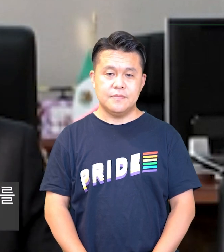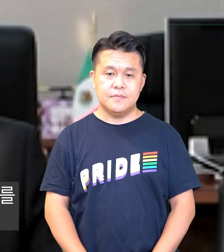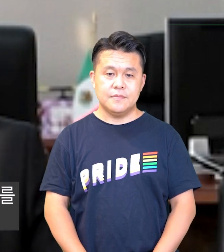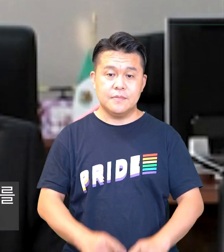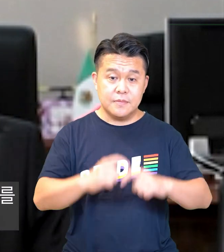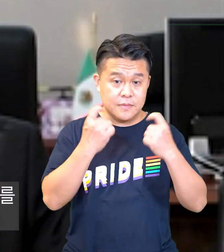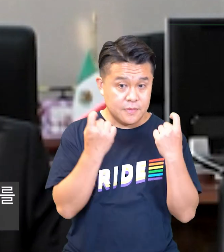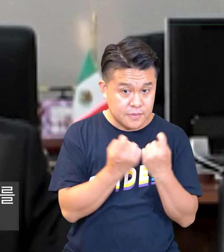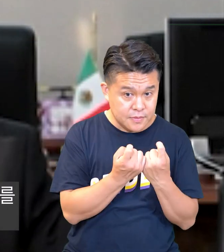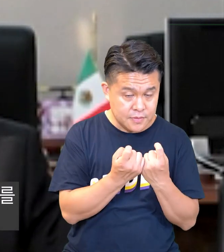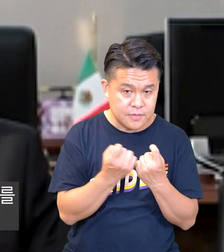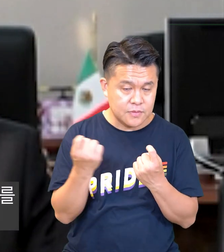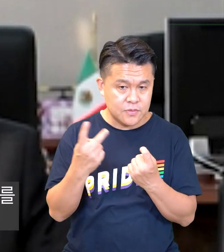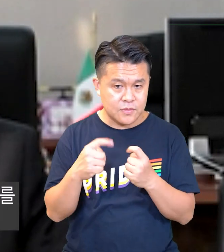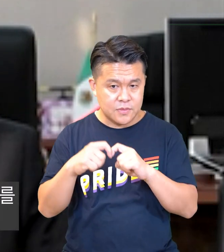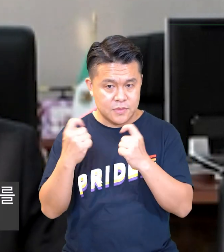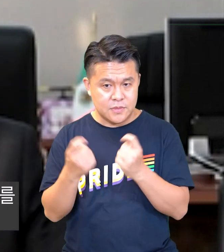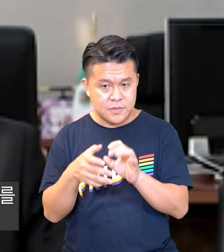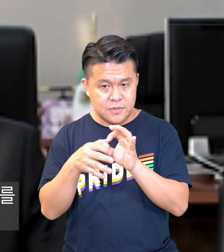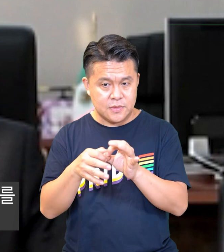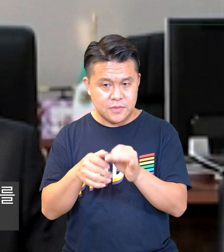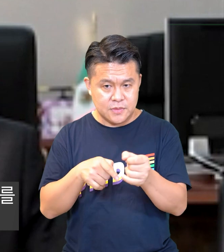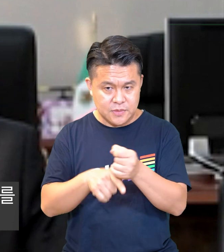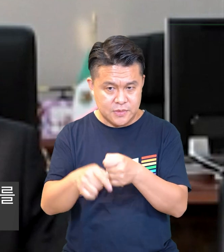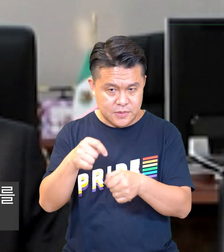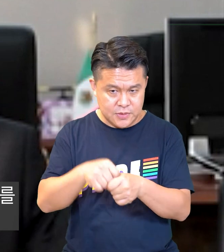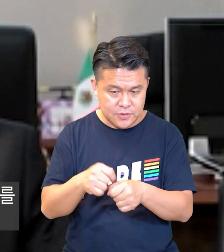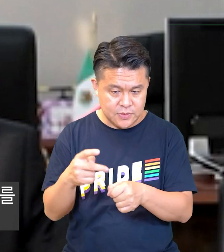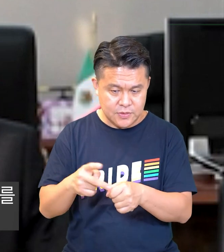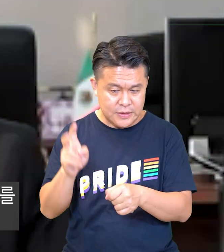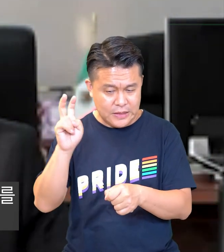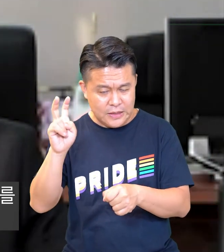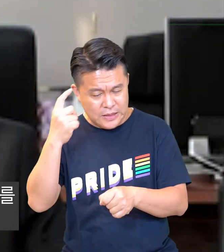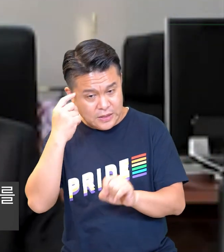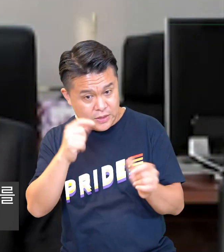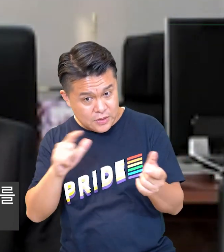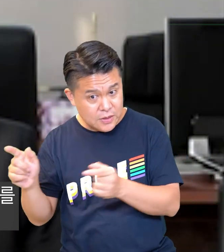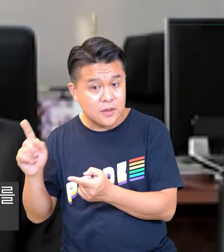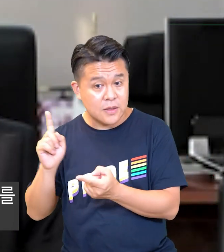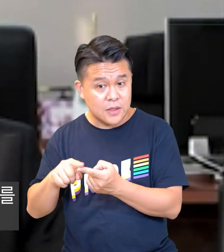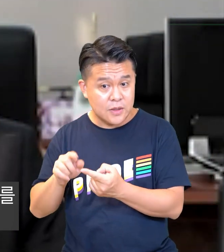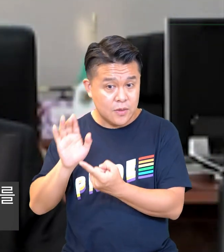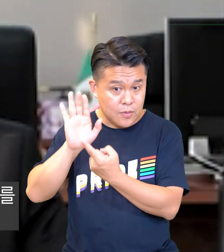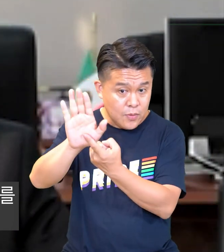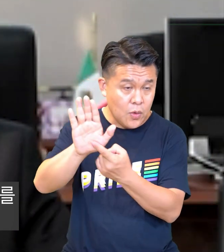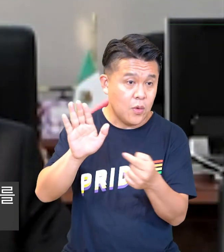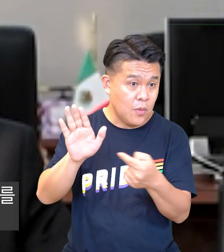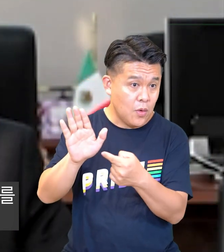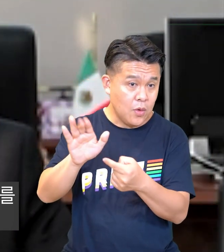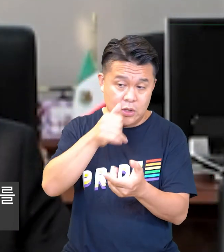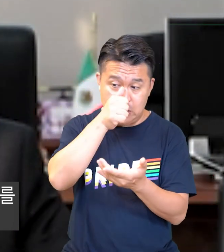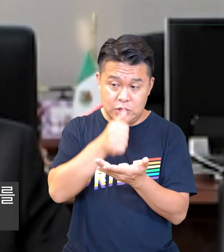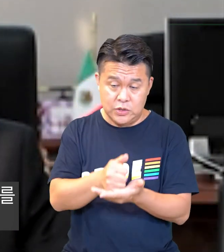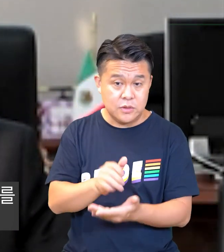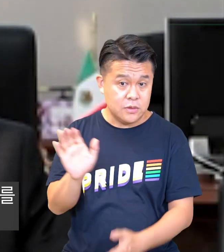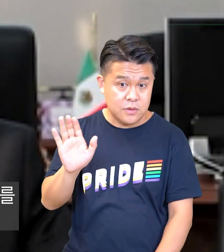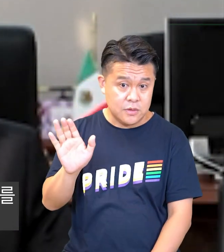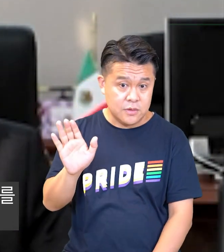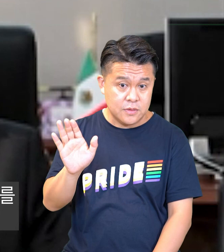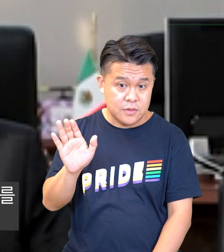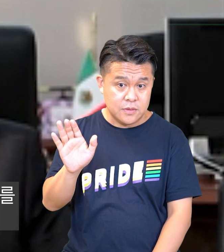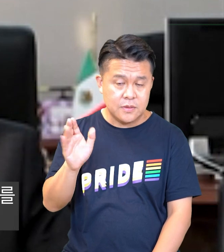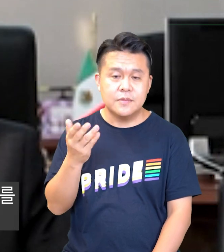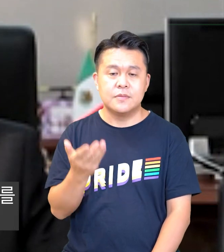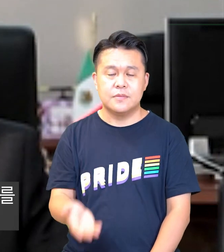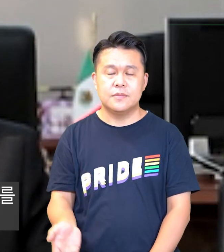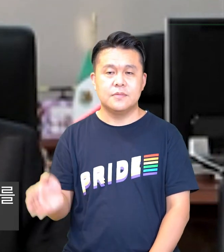Giving an opinion which may be scientific or hypothetical about certain persons